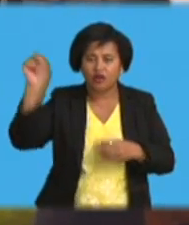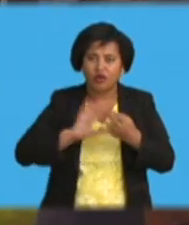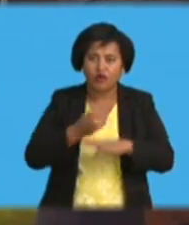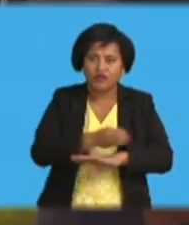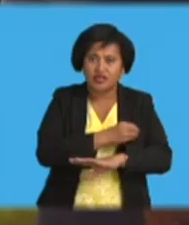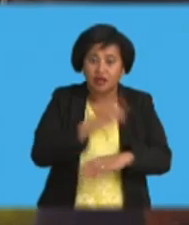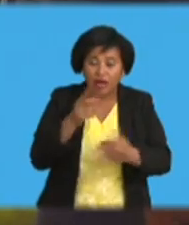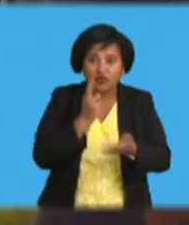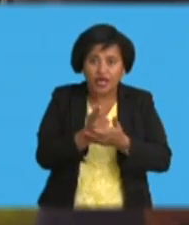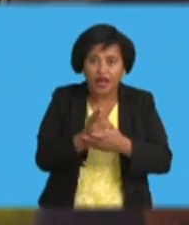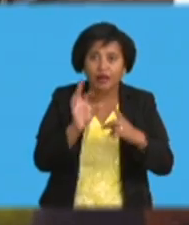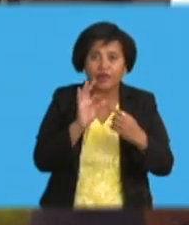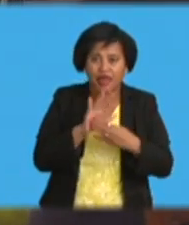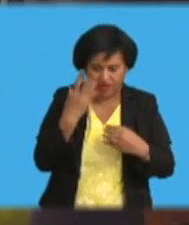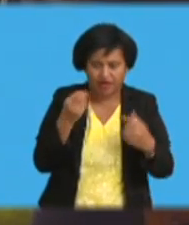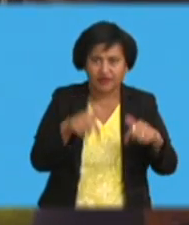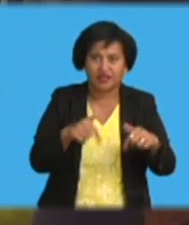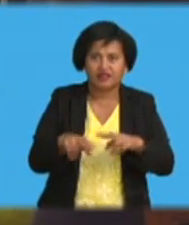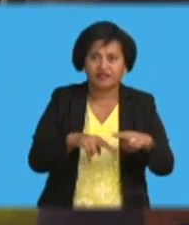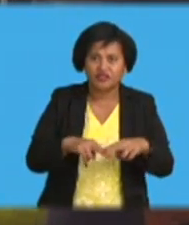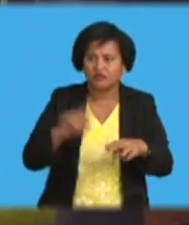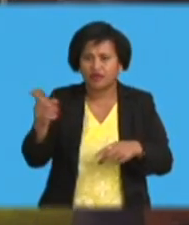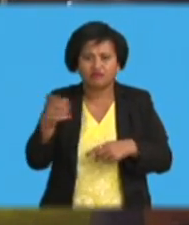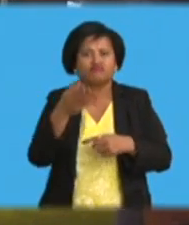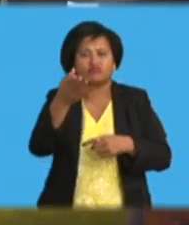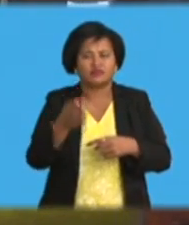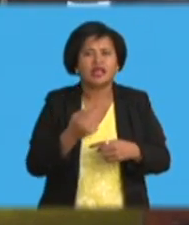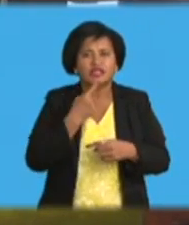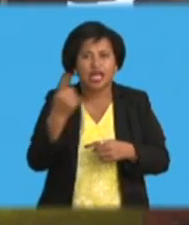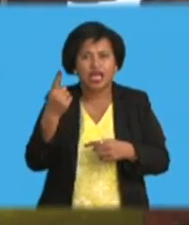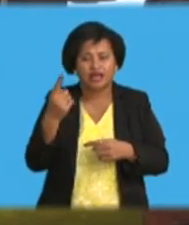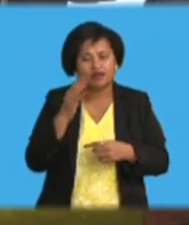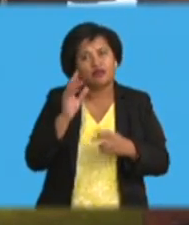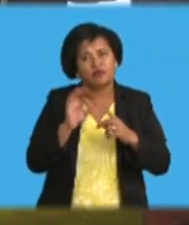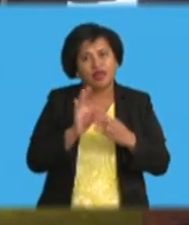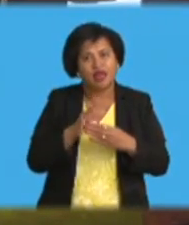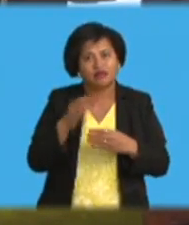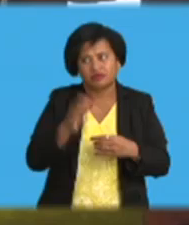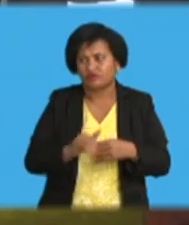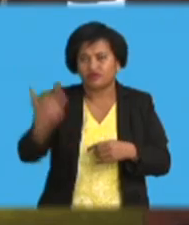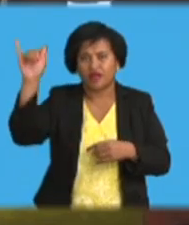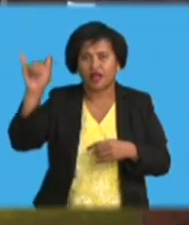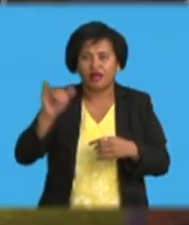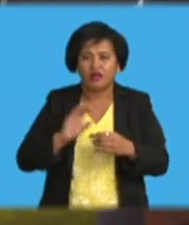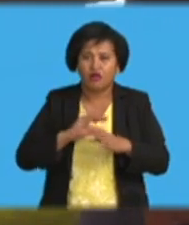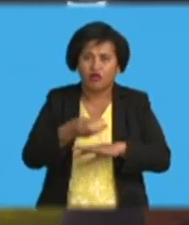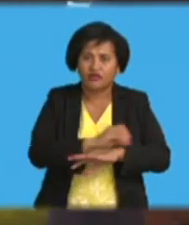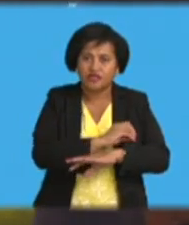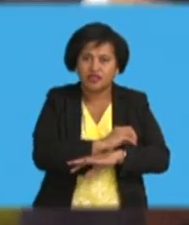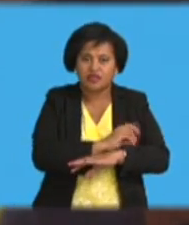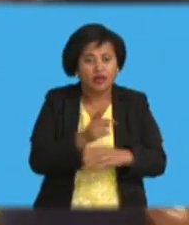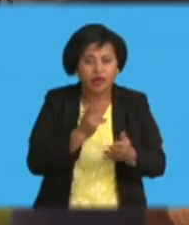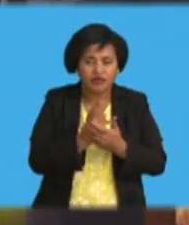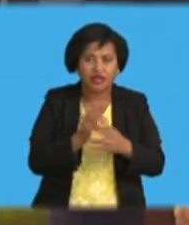job, delivering for ordinary Fijians. But we even had a political party, Madam Speaker, go as far as to echo these